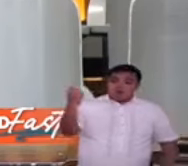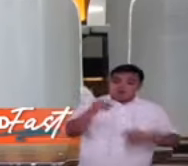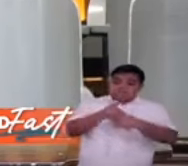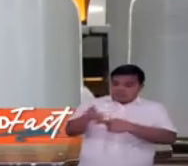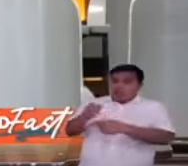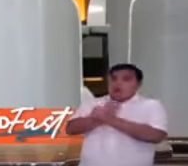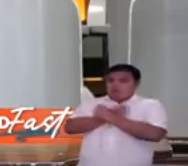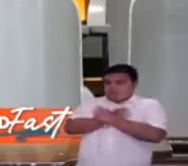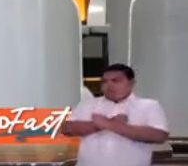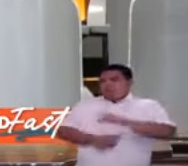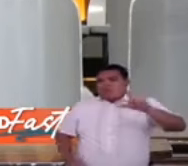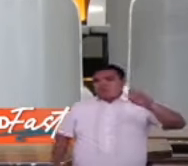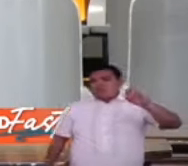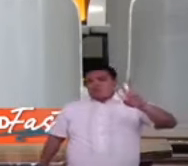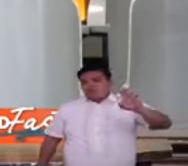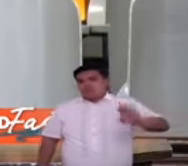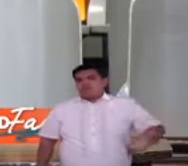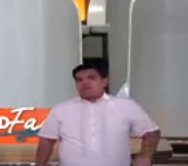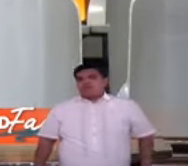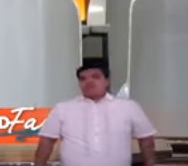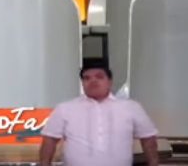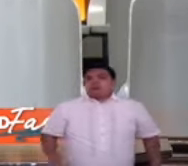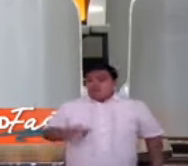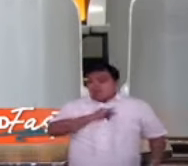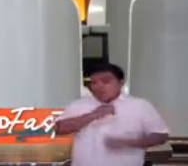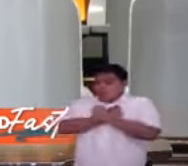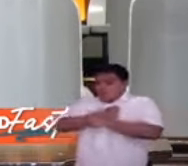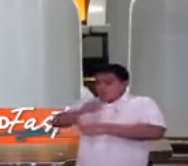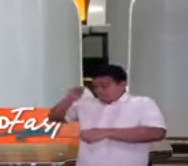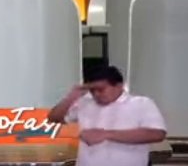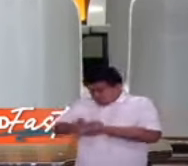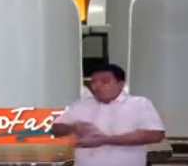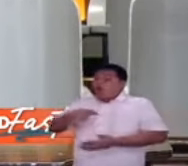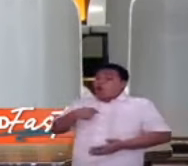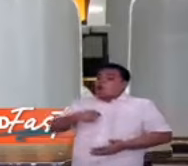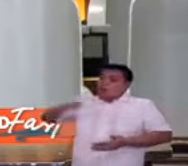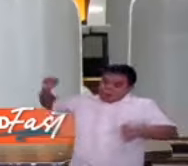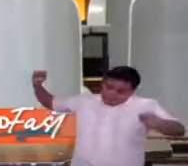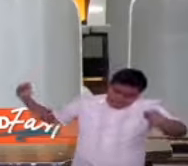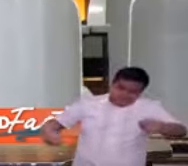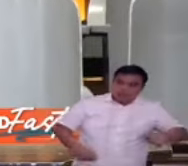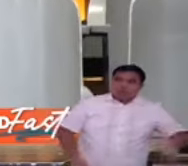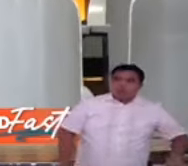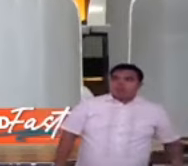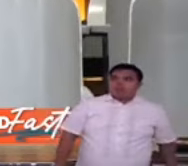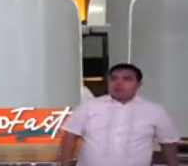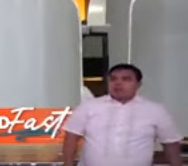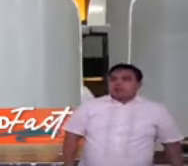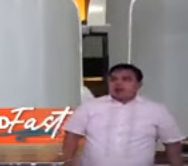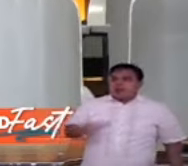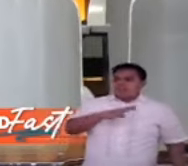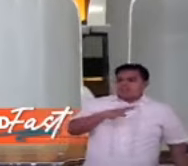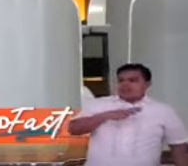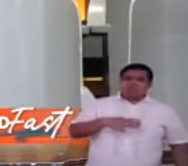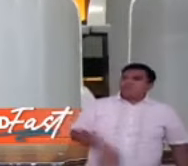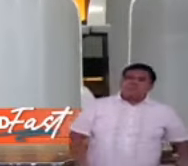love. As many as I love, I rebuke, I chasten. Ephesians 6:4, ye fathers, provoke not your children to wrath, but bring them up